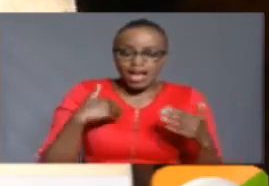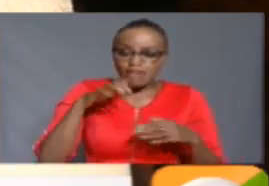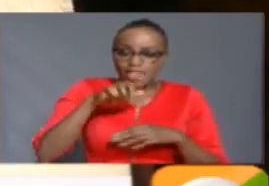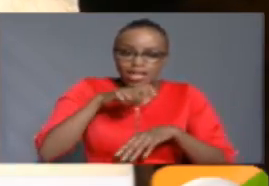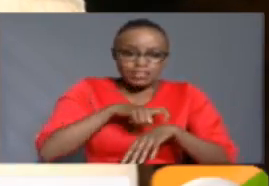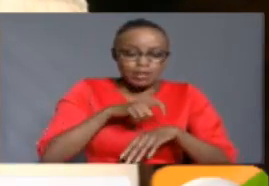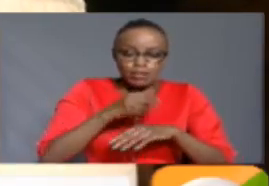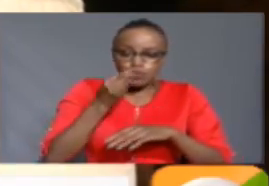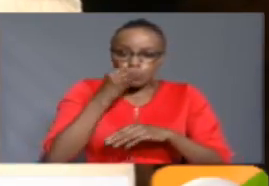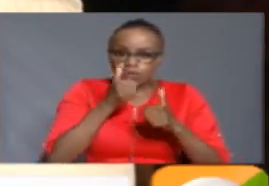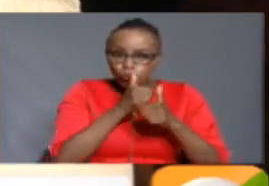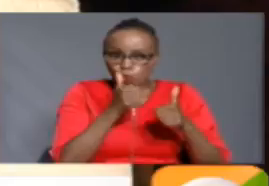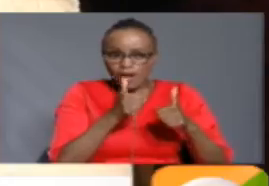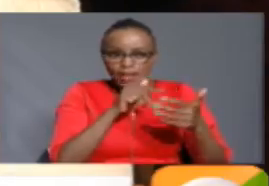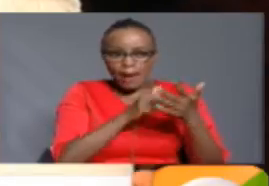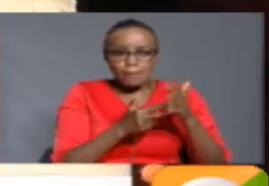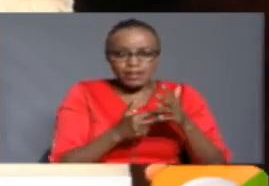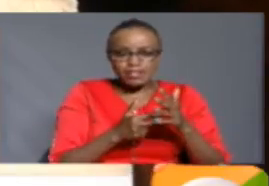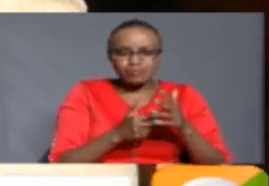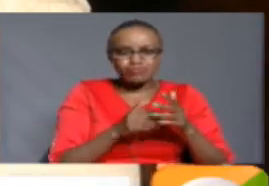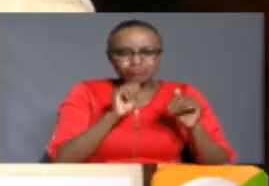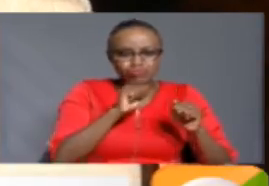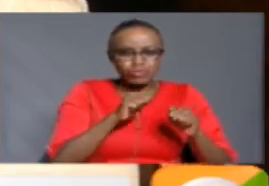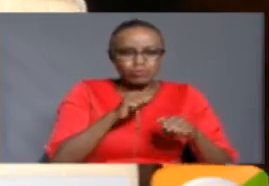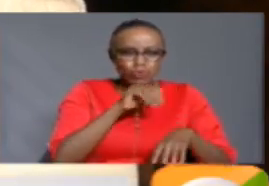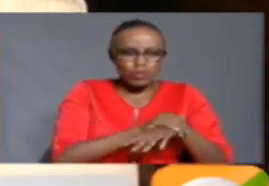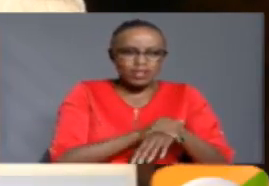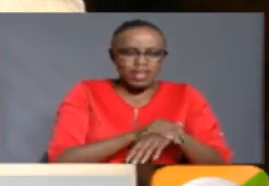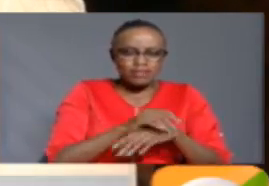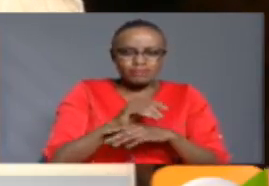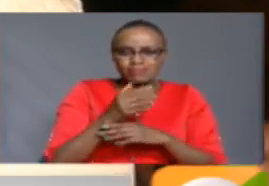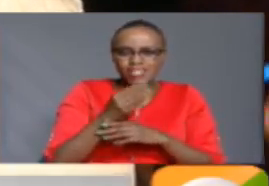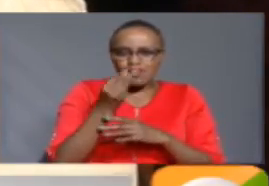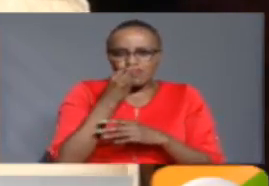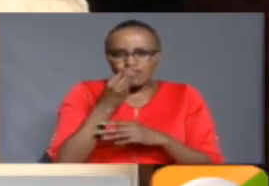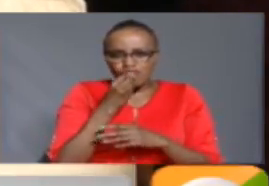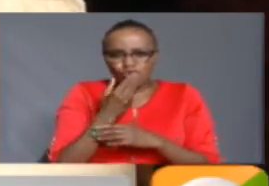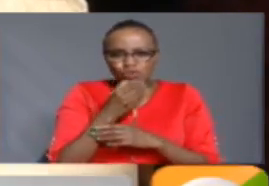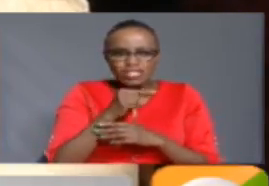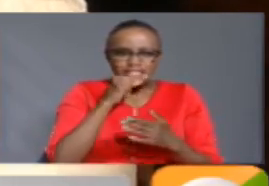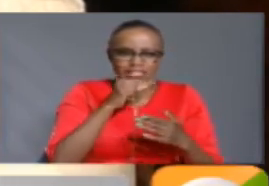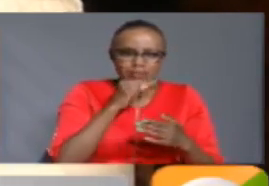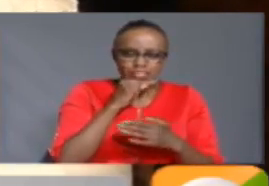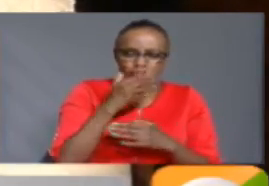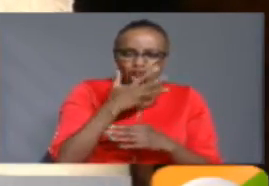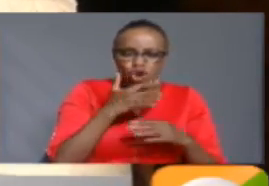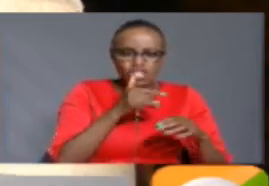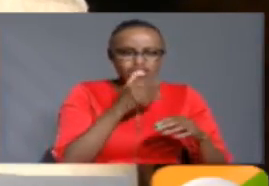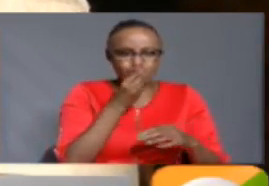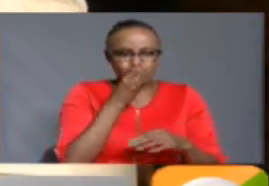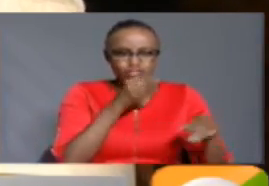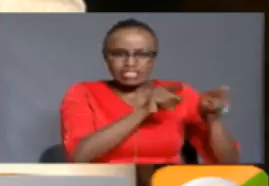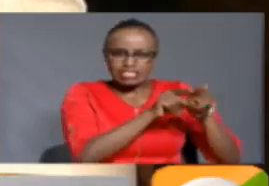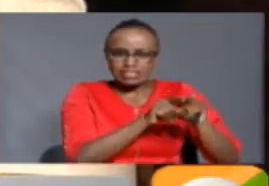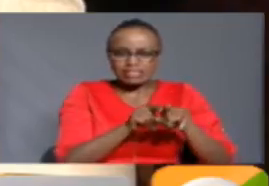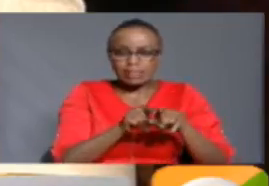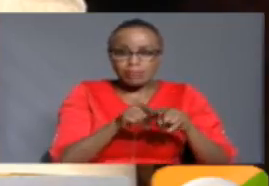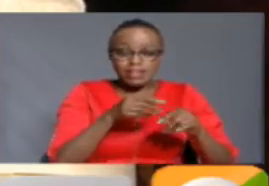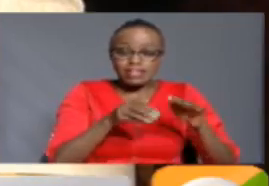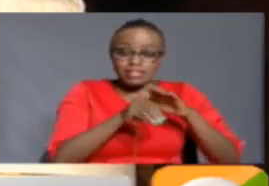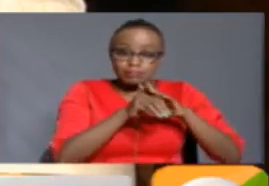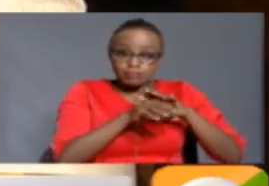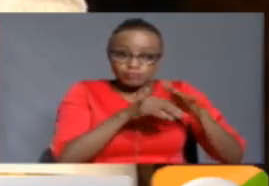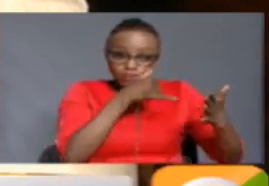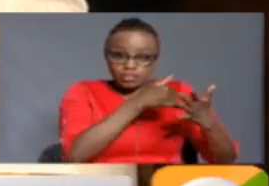a good meal, and therefore we are bound to bend towards fast food. So we are not, the healthcare system is not being involved in